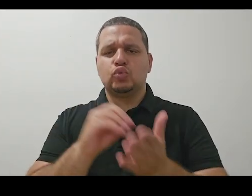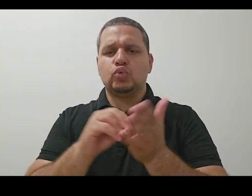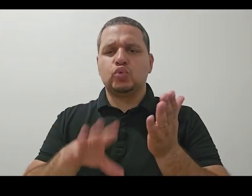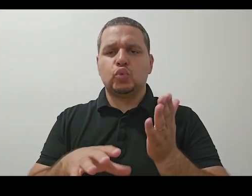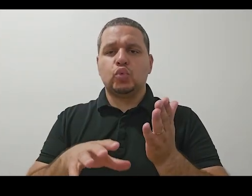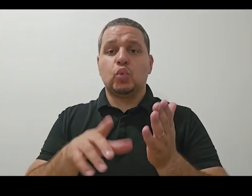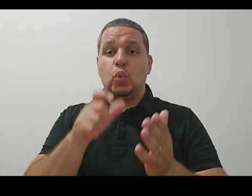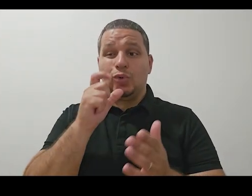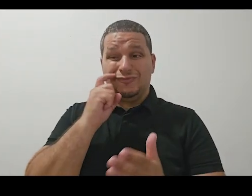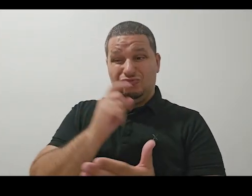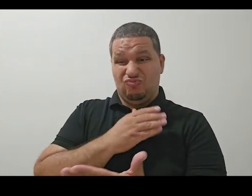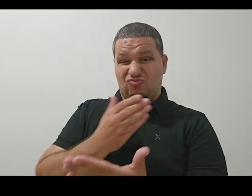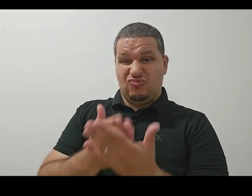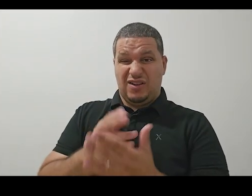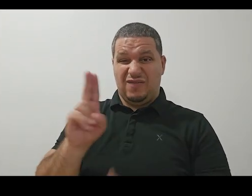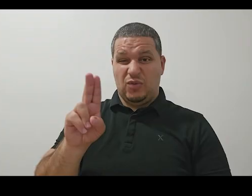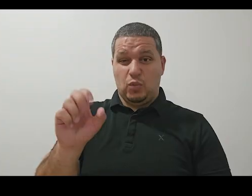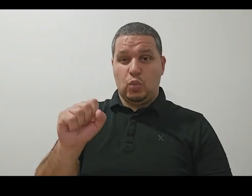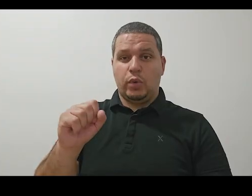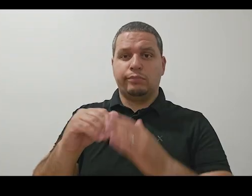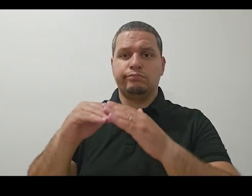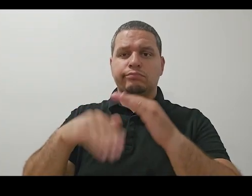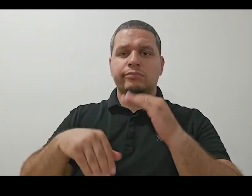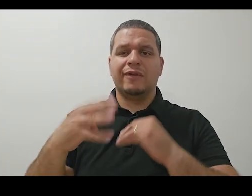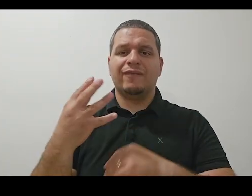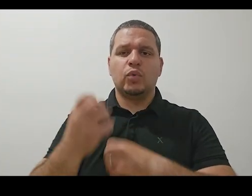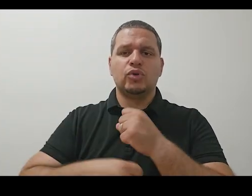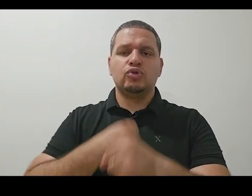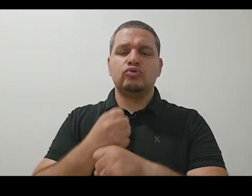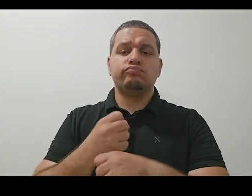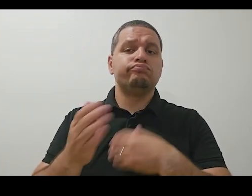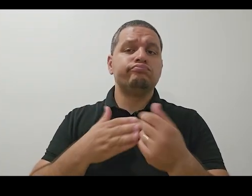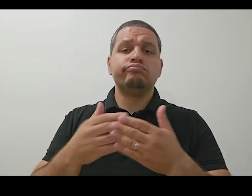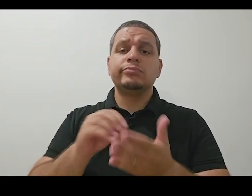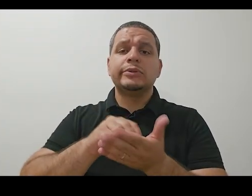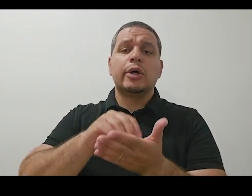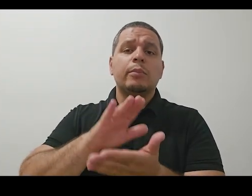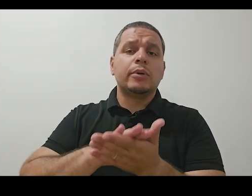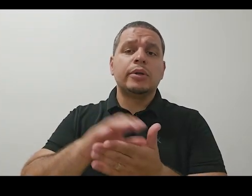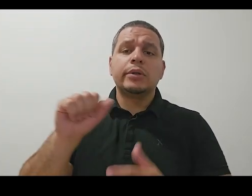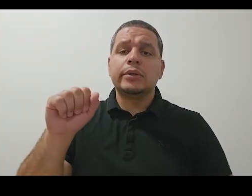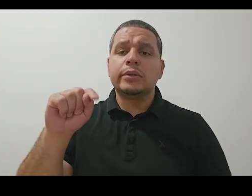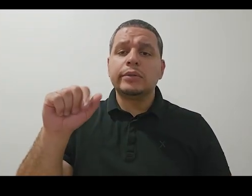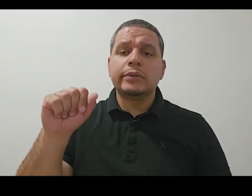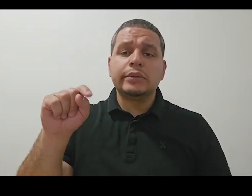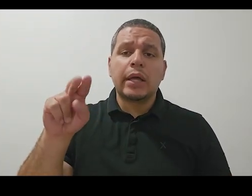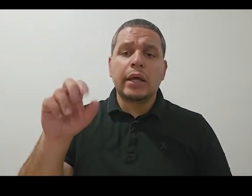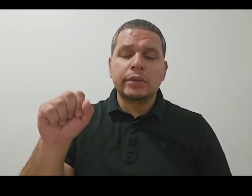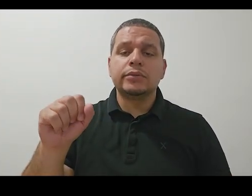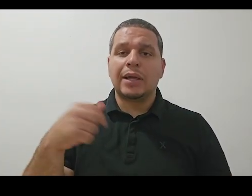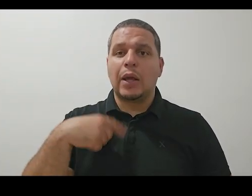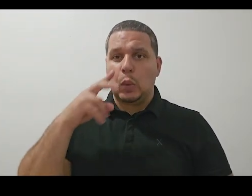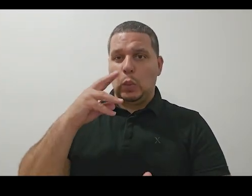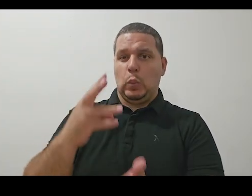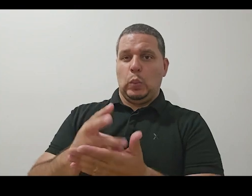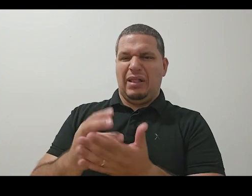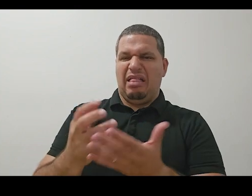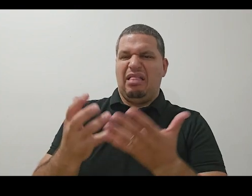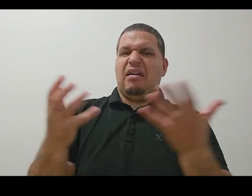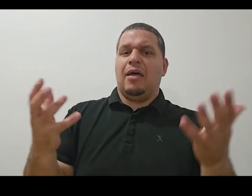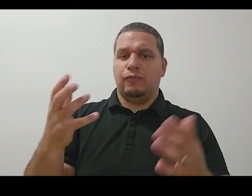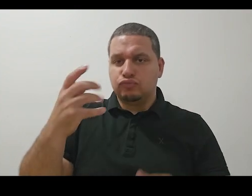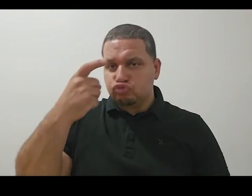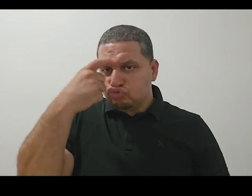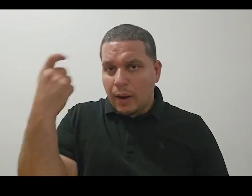United States for less than 4 years, and regardless of documentation status. So I witnessed a lot of trauma